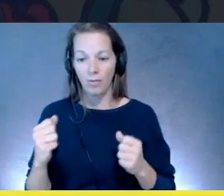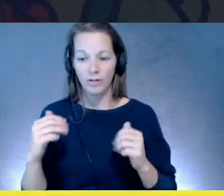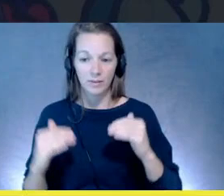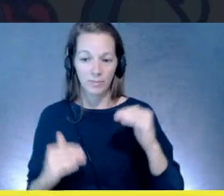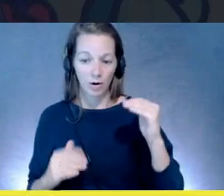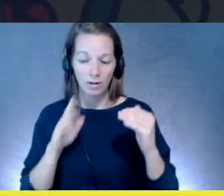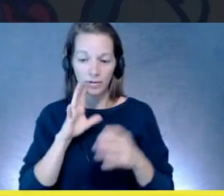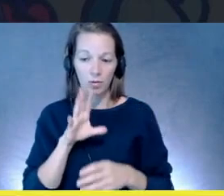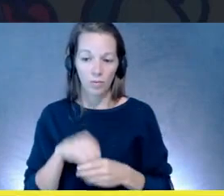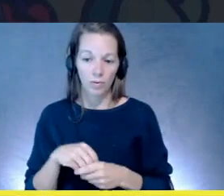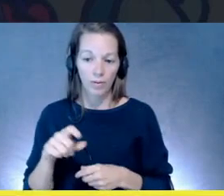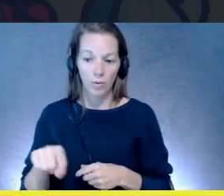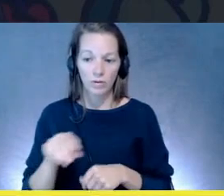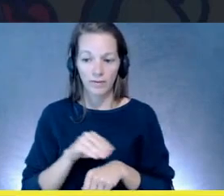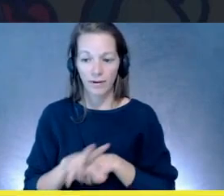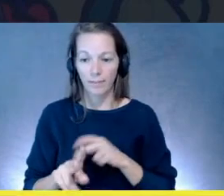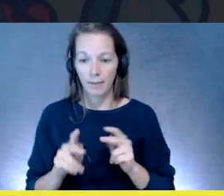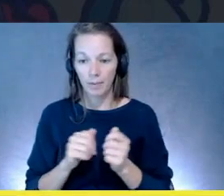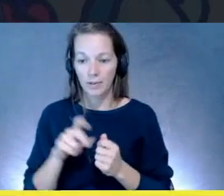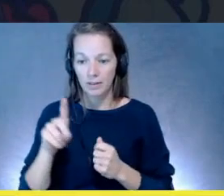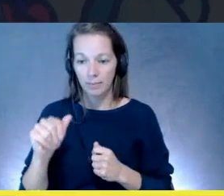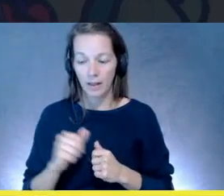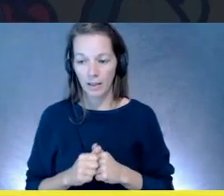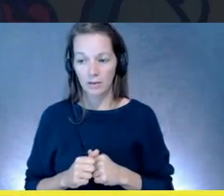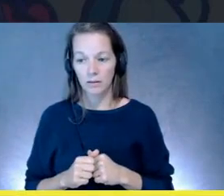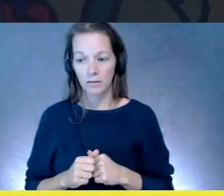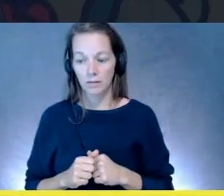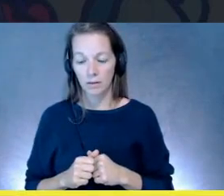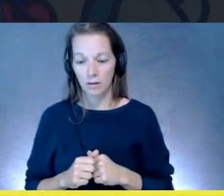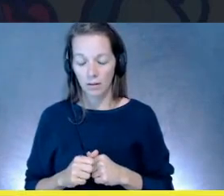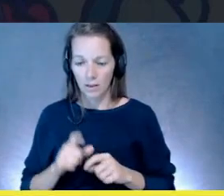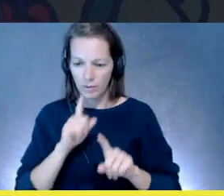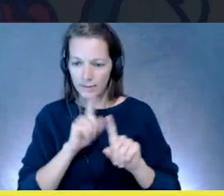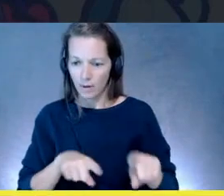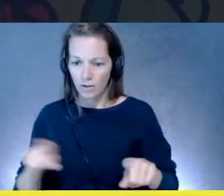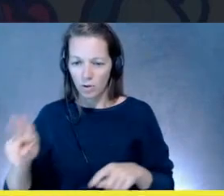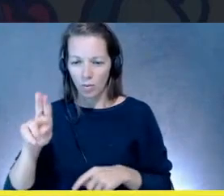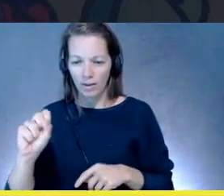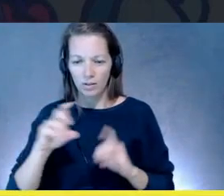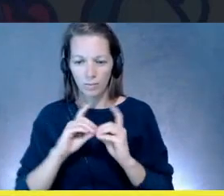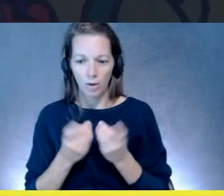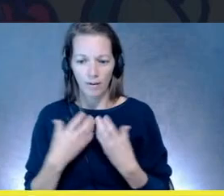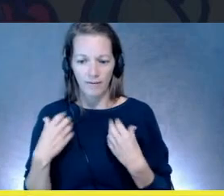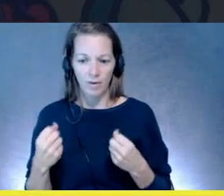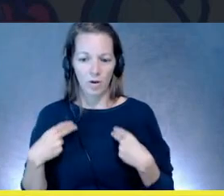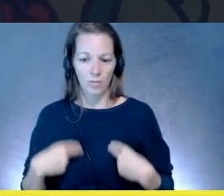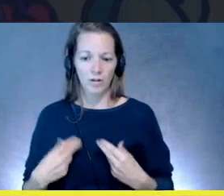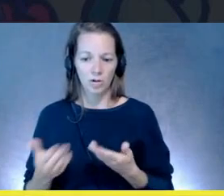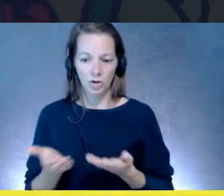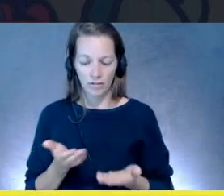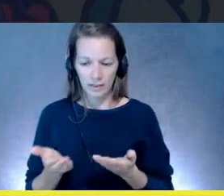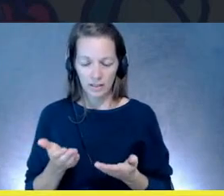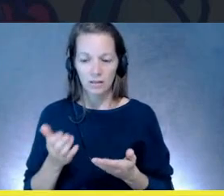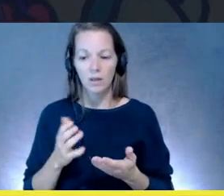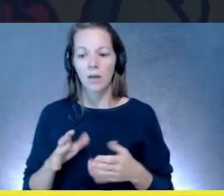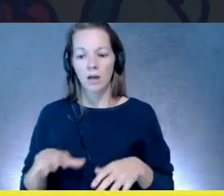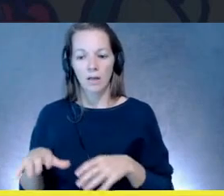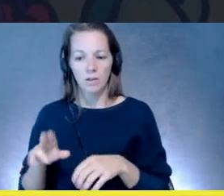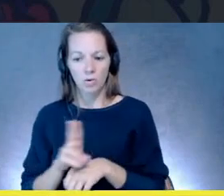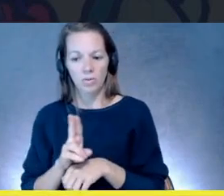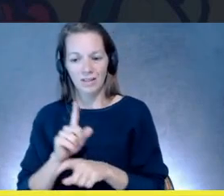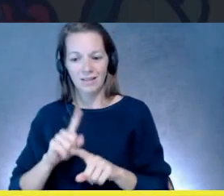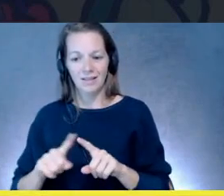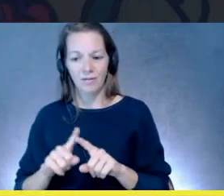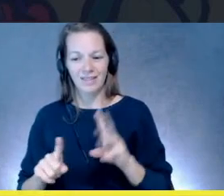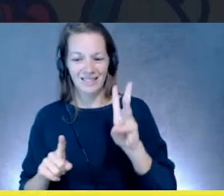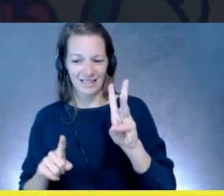including those affecting people with disabilities. In response, the U.S. Department of Health and Human Services adopted a set of 6 disability questions